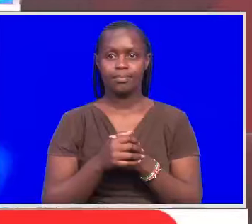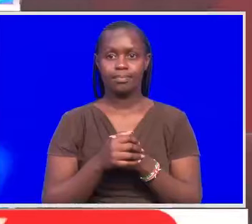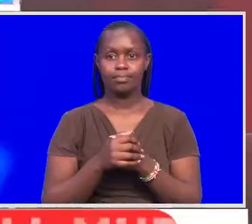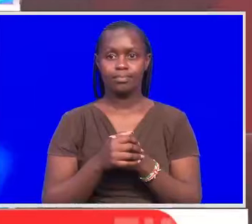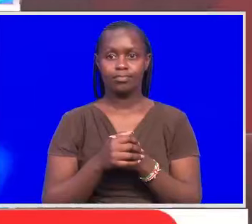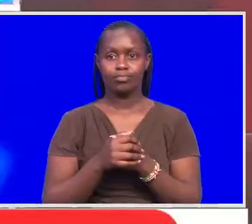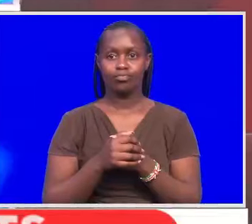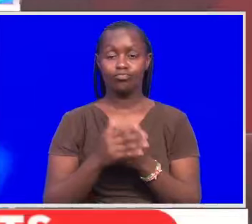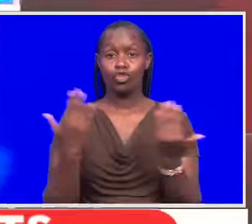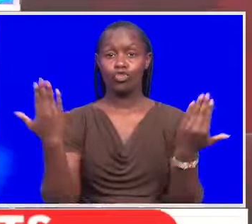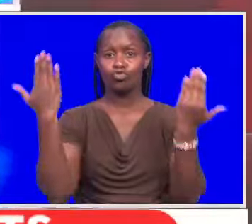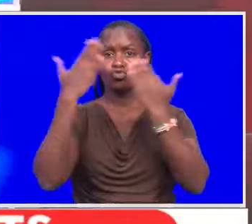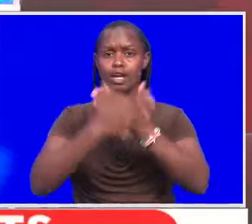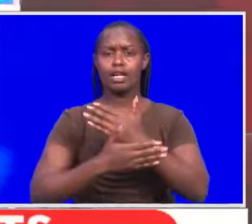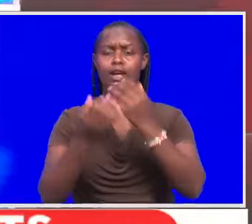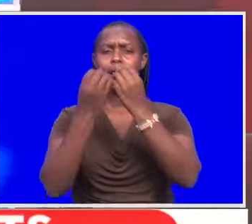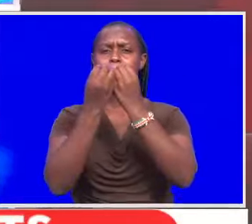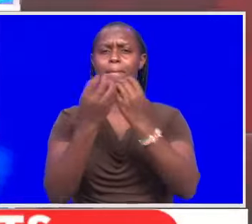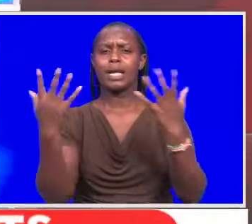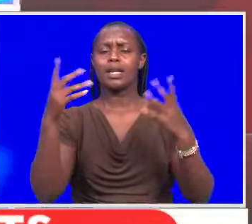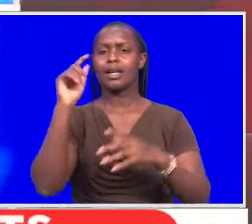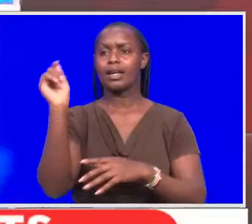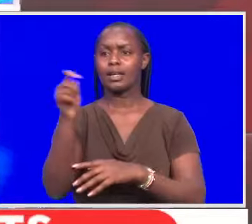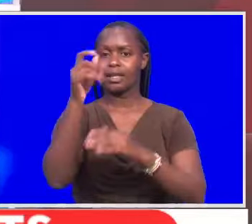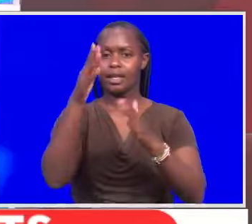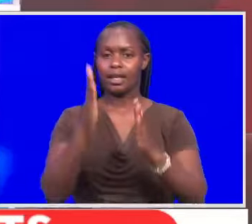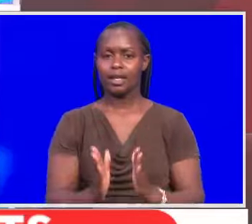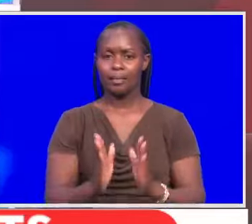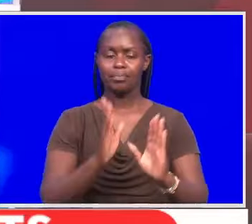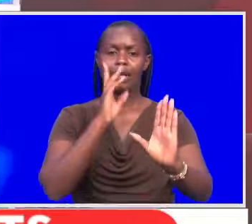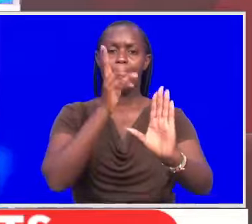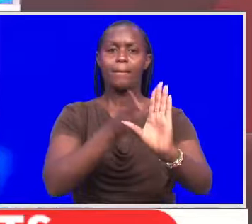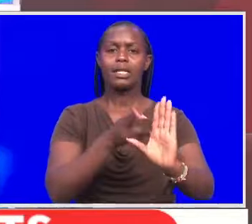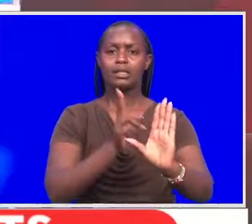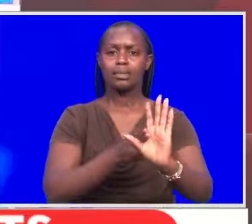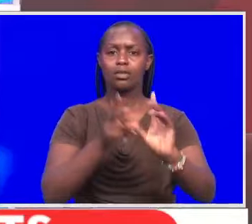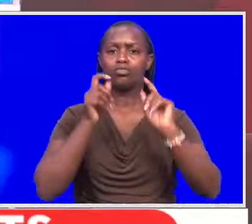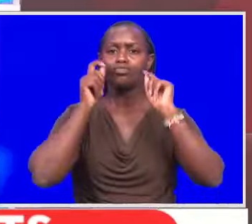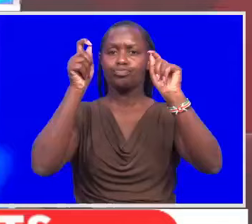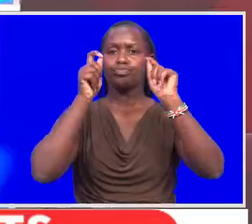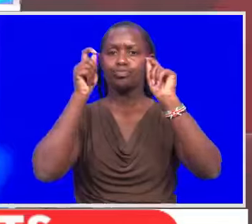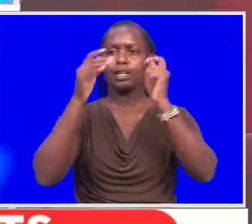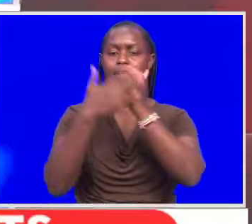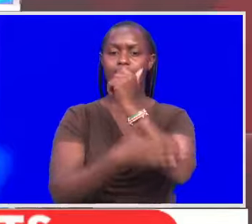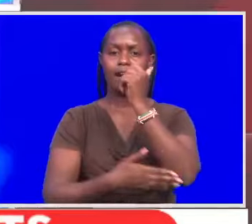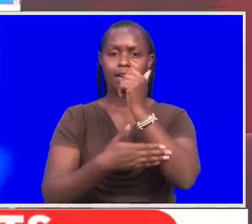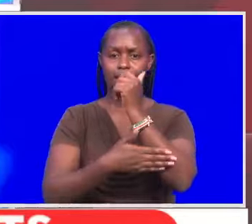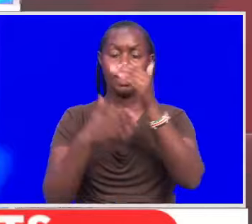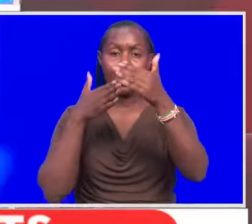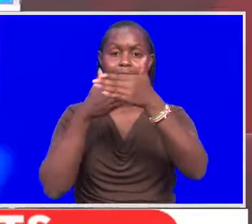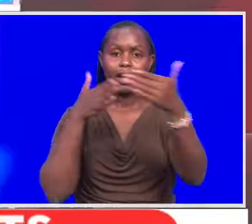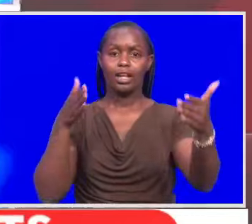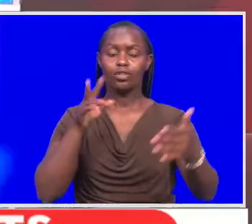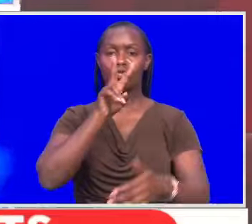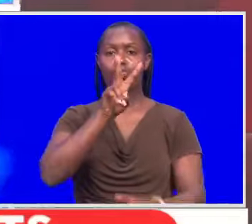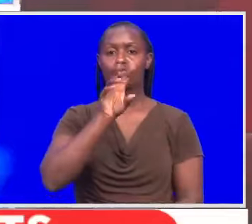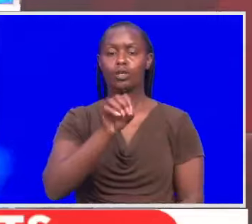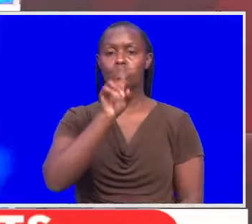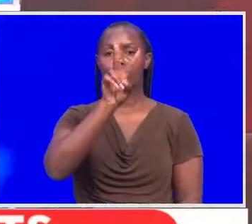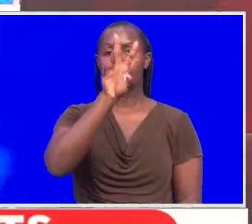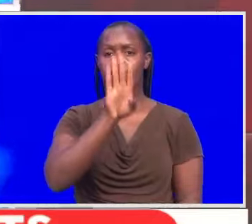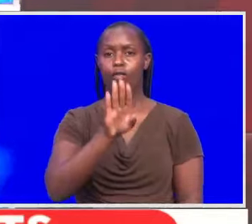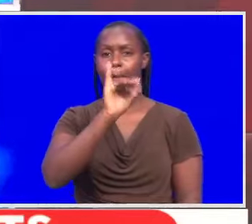Tonight, thousands of Kenyans turned out to take part in the ongoing protests across the country against the 2024 finance